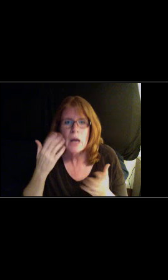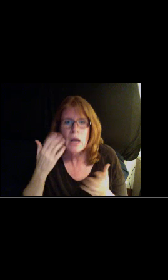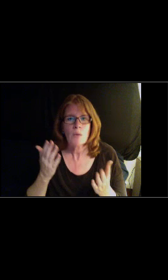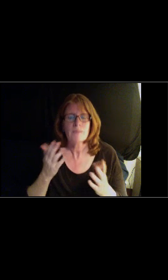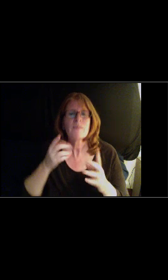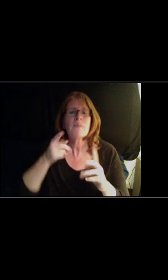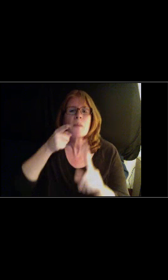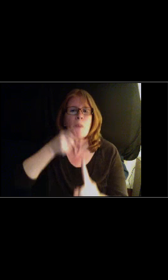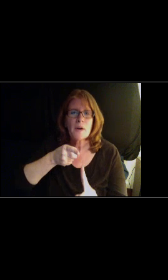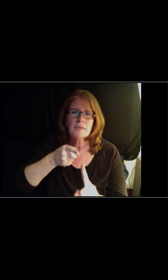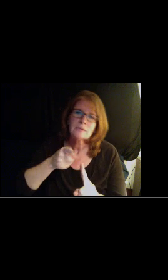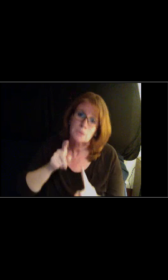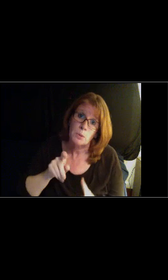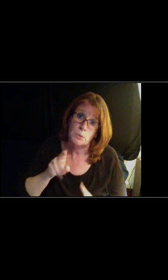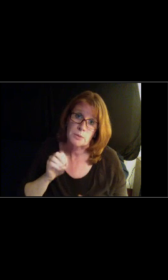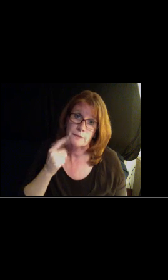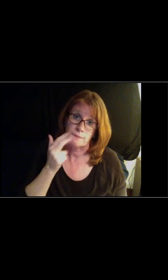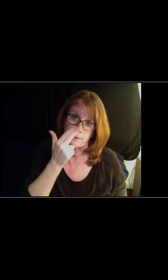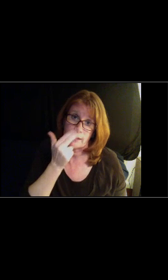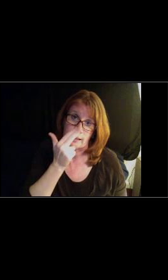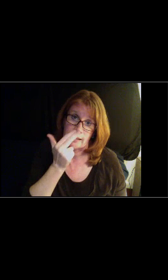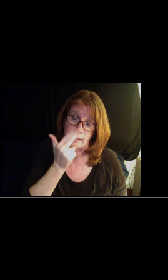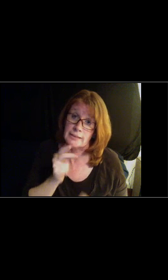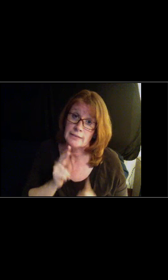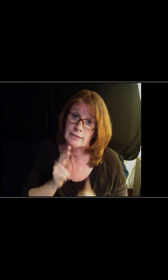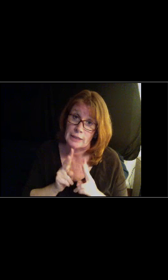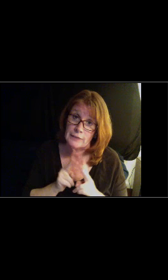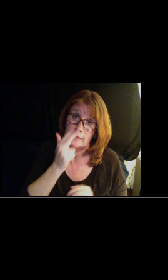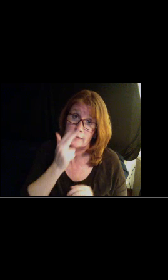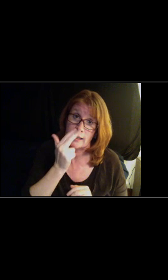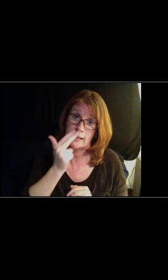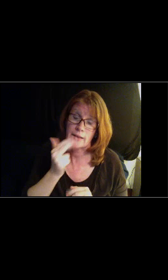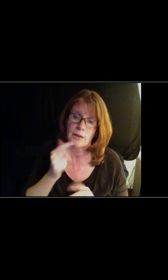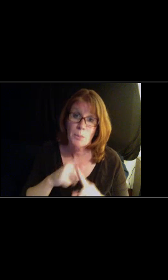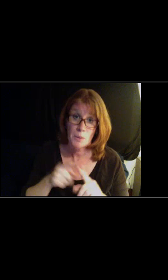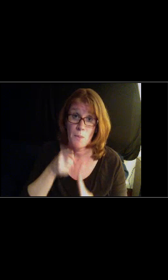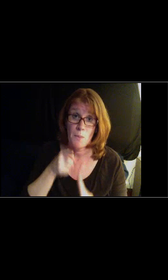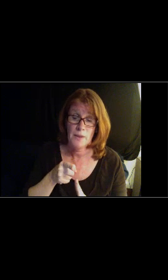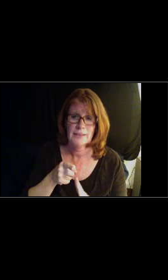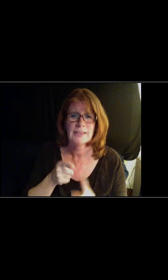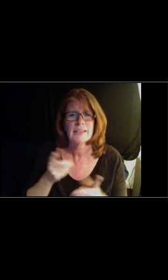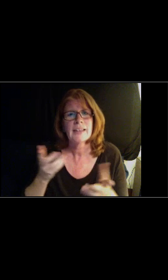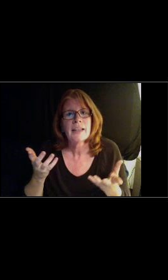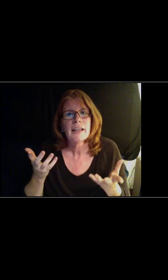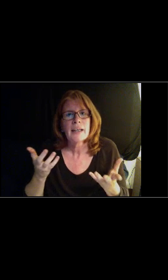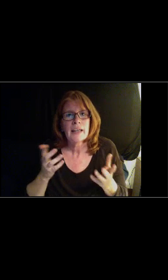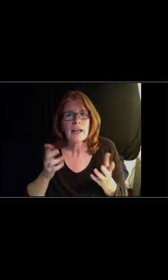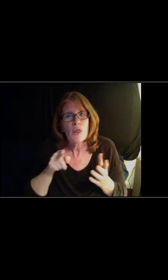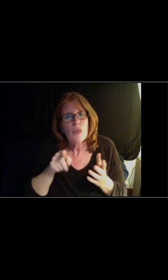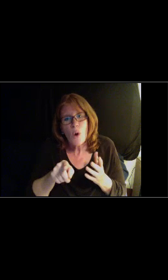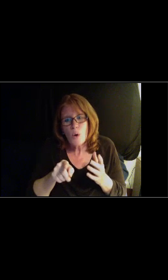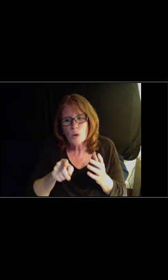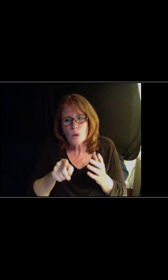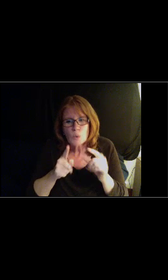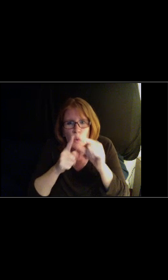we have this face with the open mouth. We're not really sure what it means, but it's a humorous show. And the